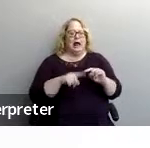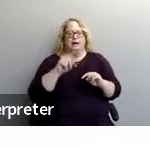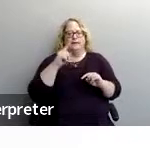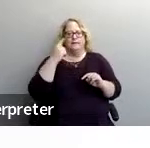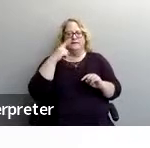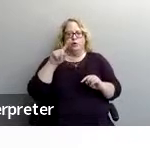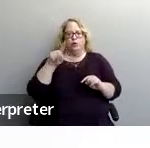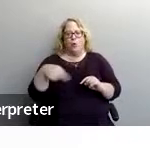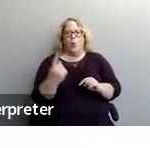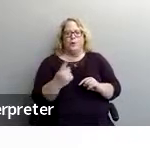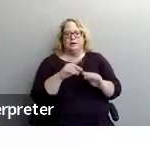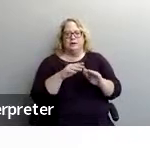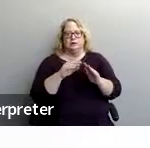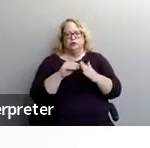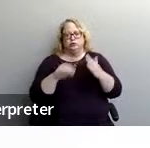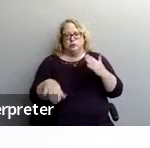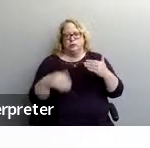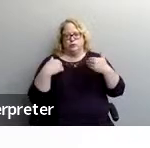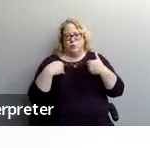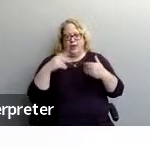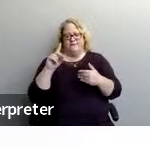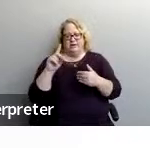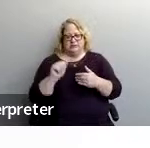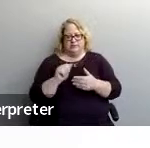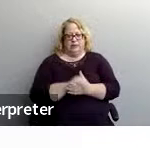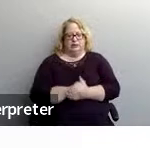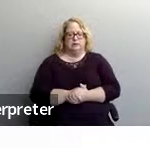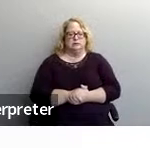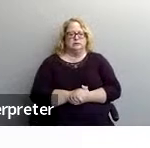only children with disabilities.